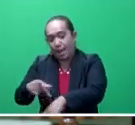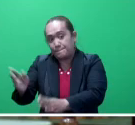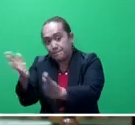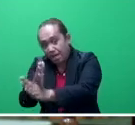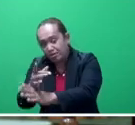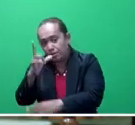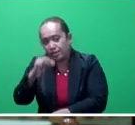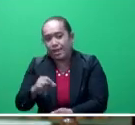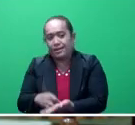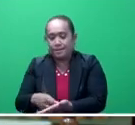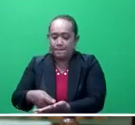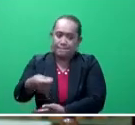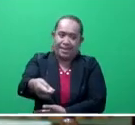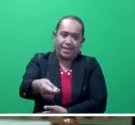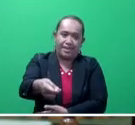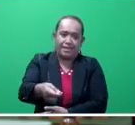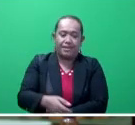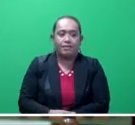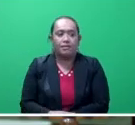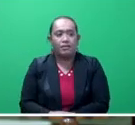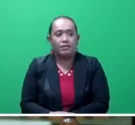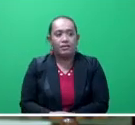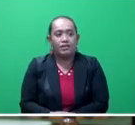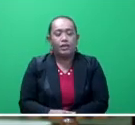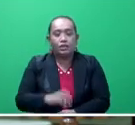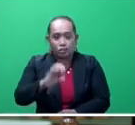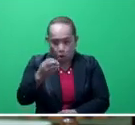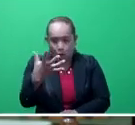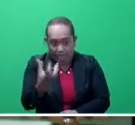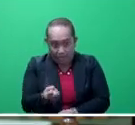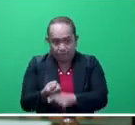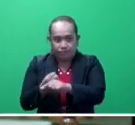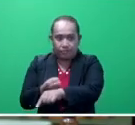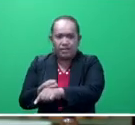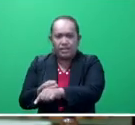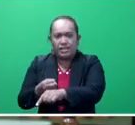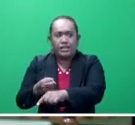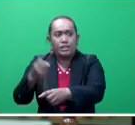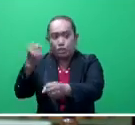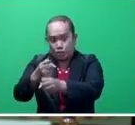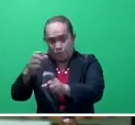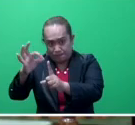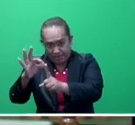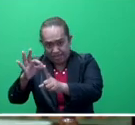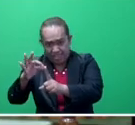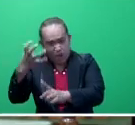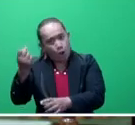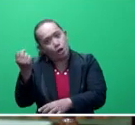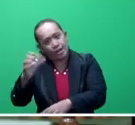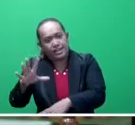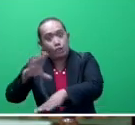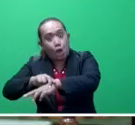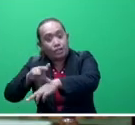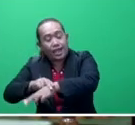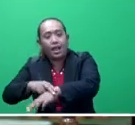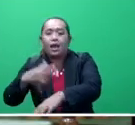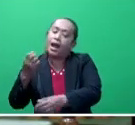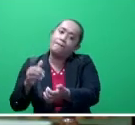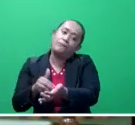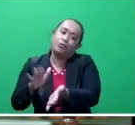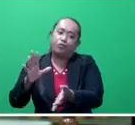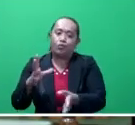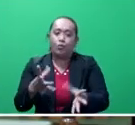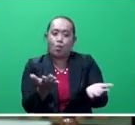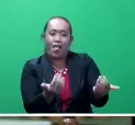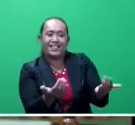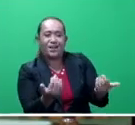the COVID-19 pandemic. A total of 17 GP outlets are currently part of this initiative. Mr. Speaker, sir, for those